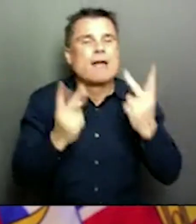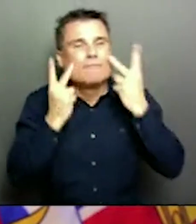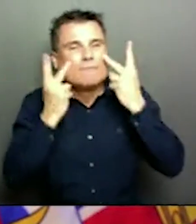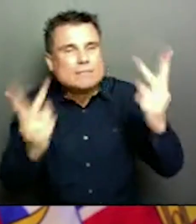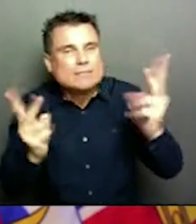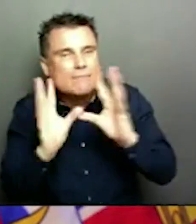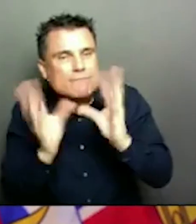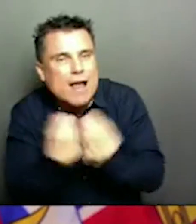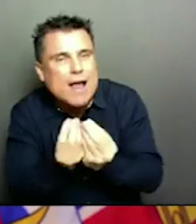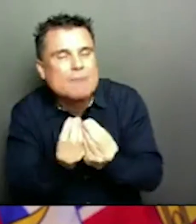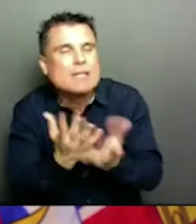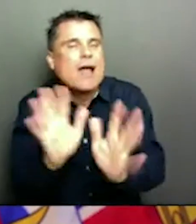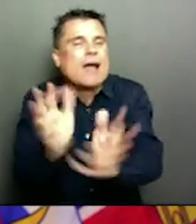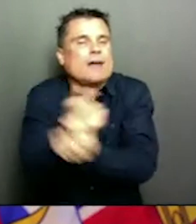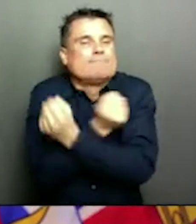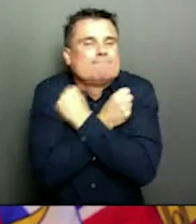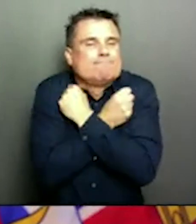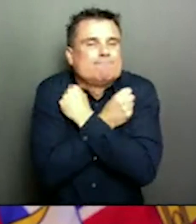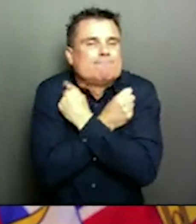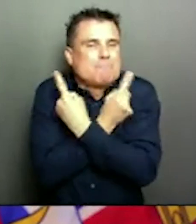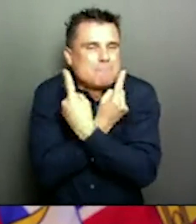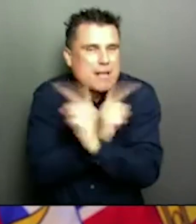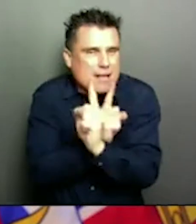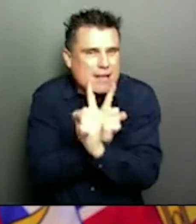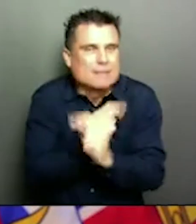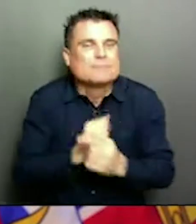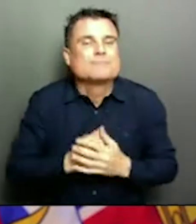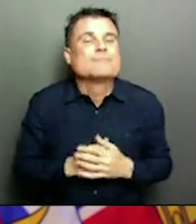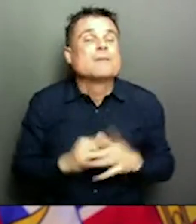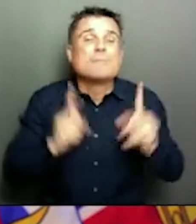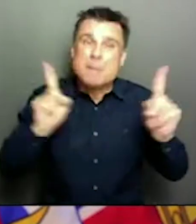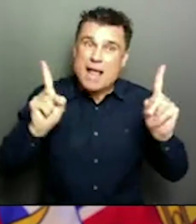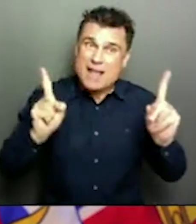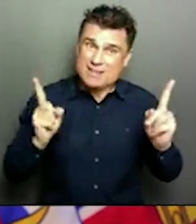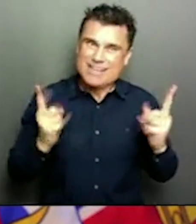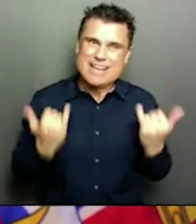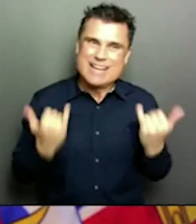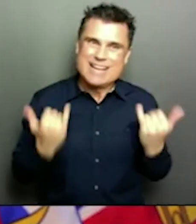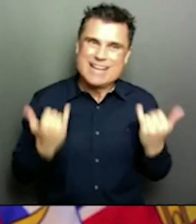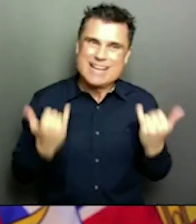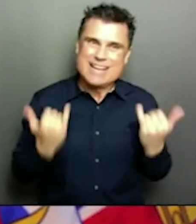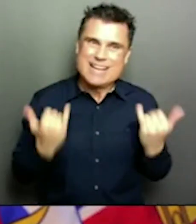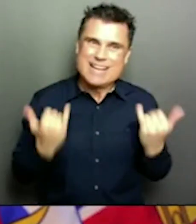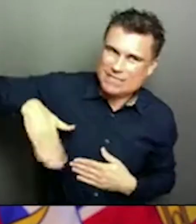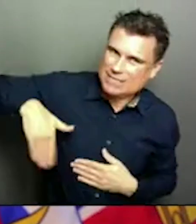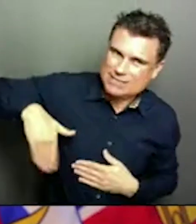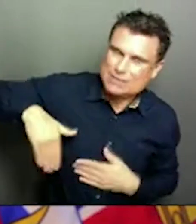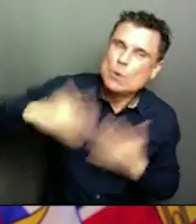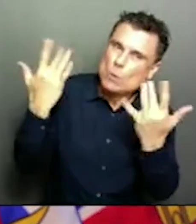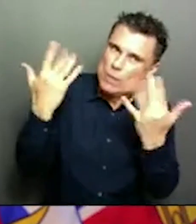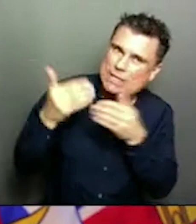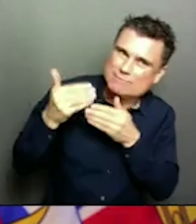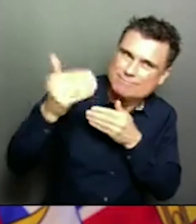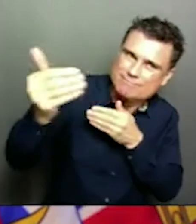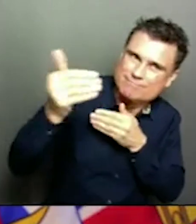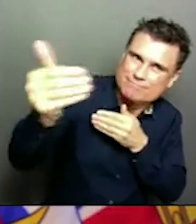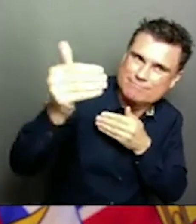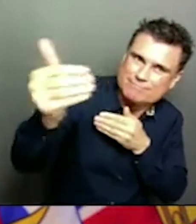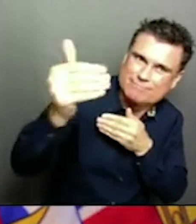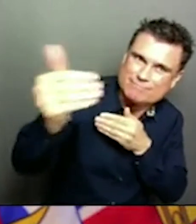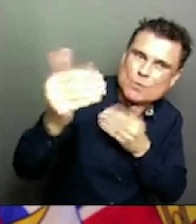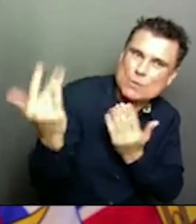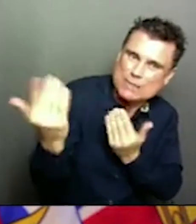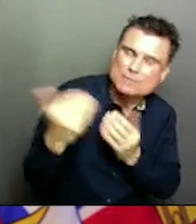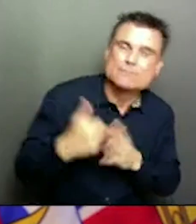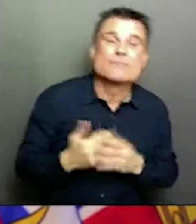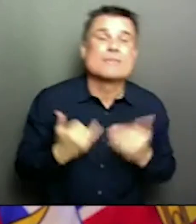yet. That time is coming. Let's make the coming weeks, though, break by breaking the chains